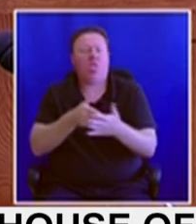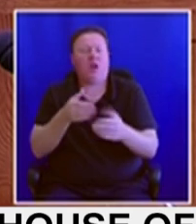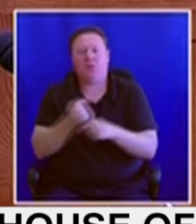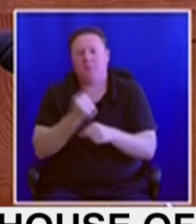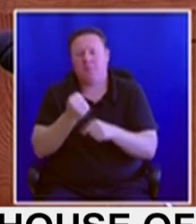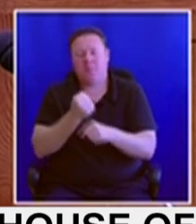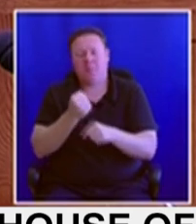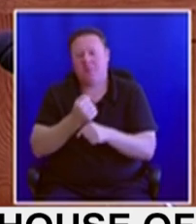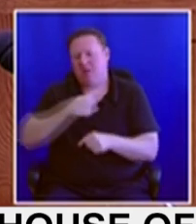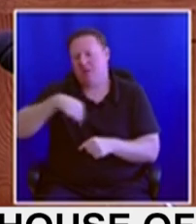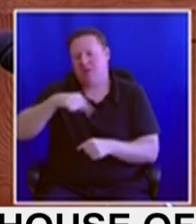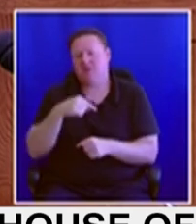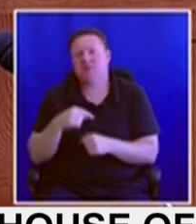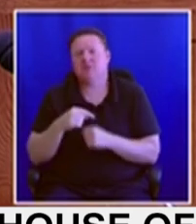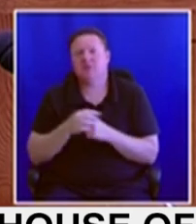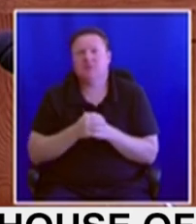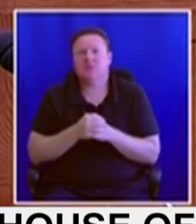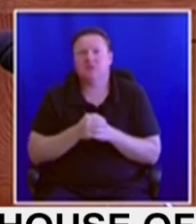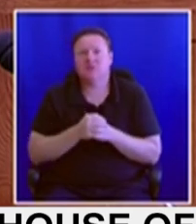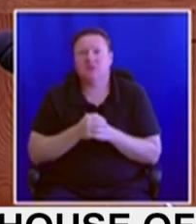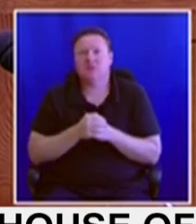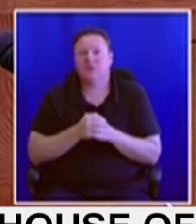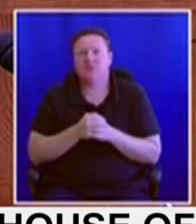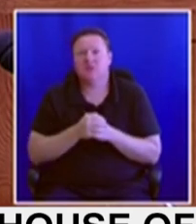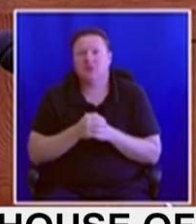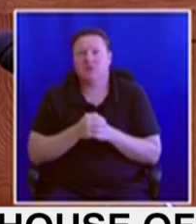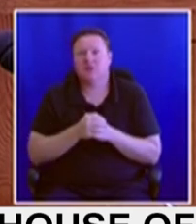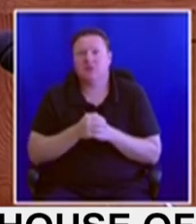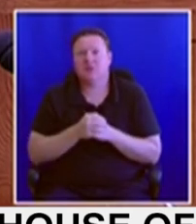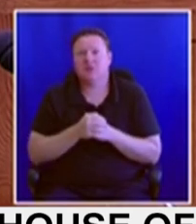stop our